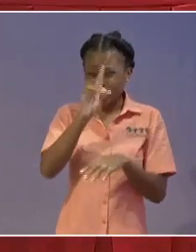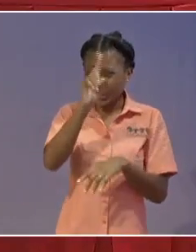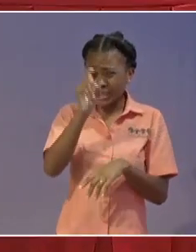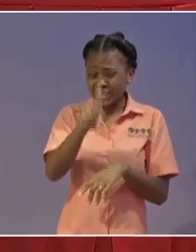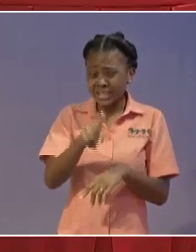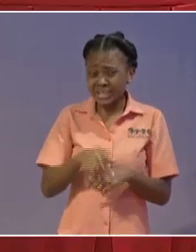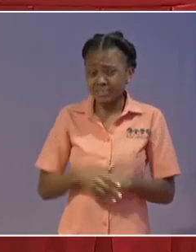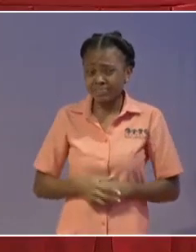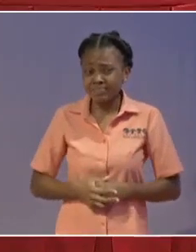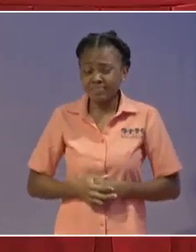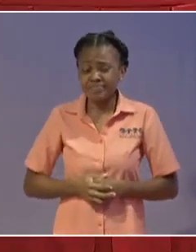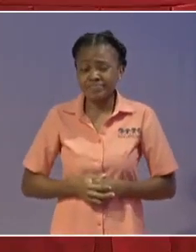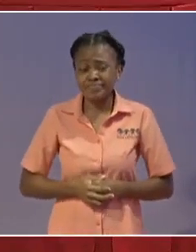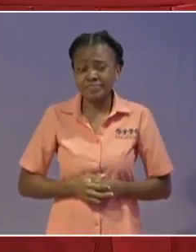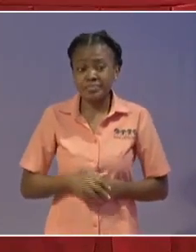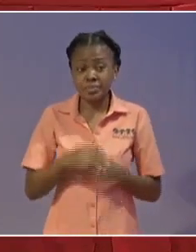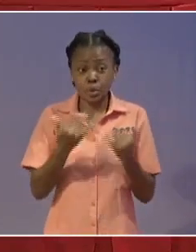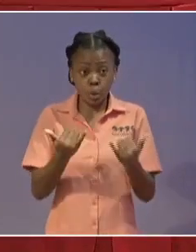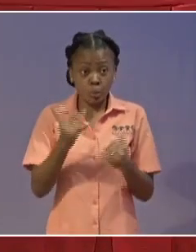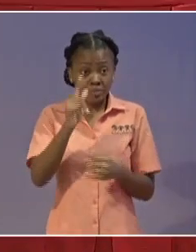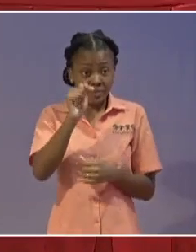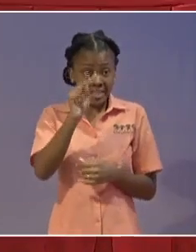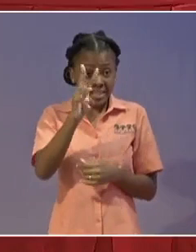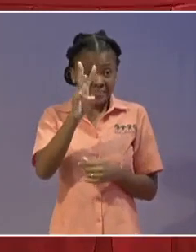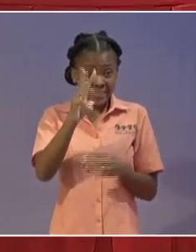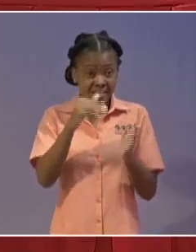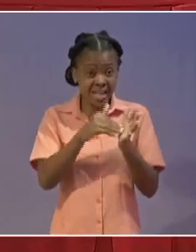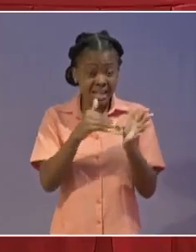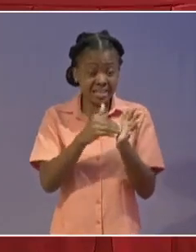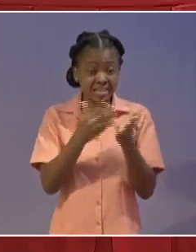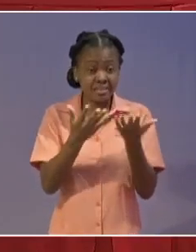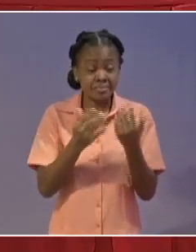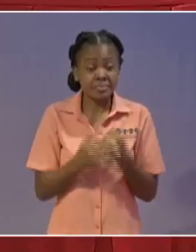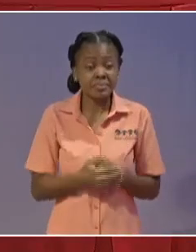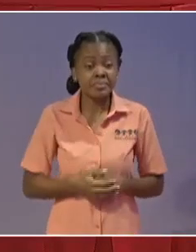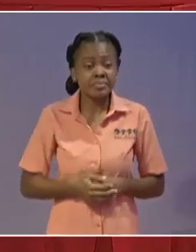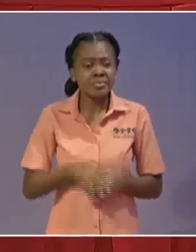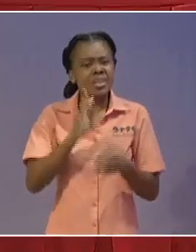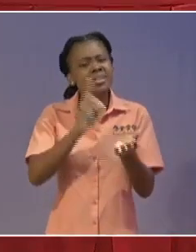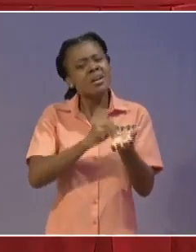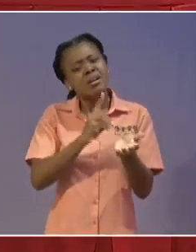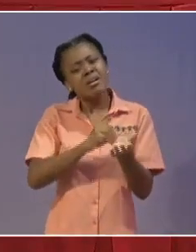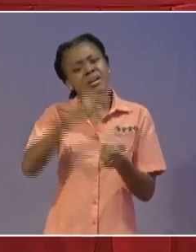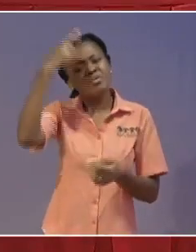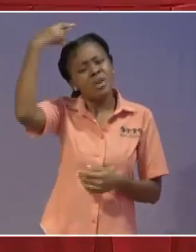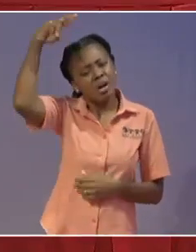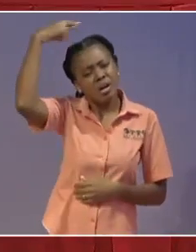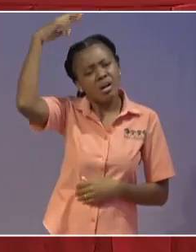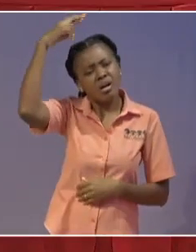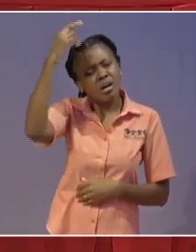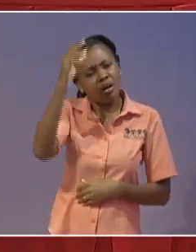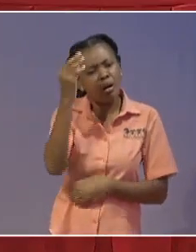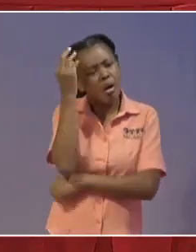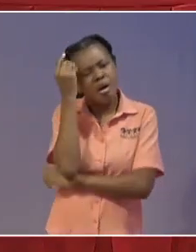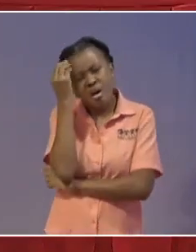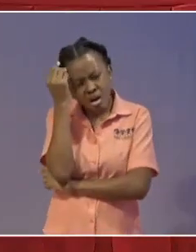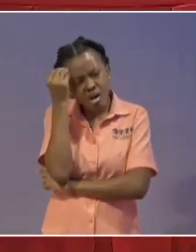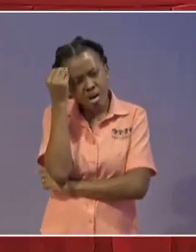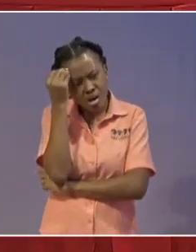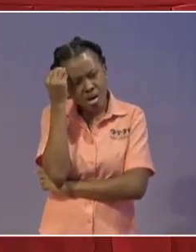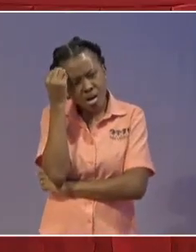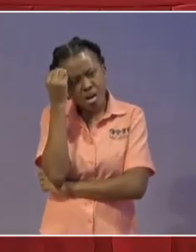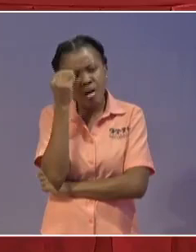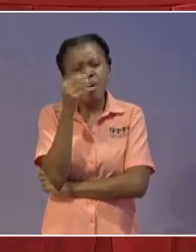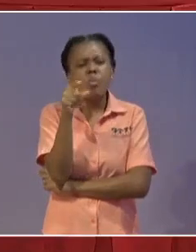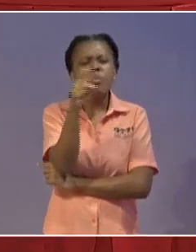Hi, thank you. Dr. Parasram, I was wondering, in terms of what we've seen so far with Omicron, I know